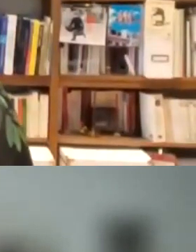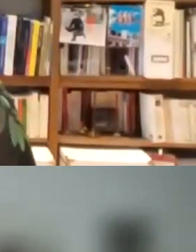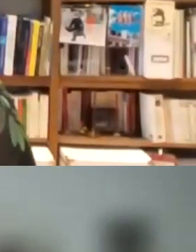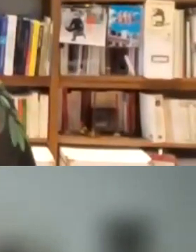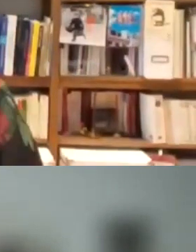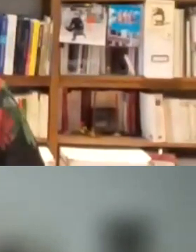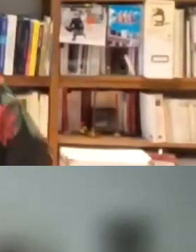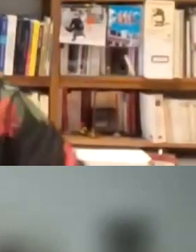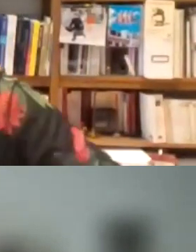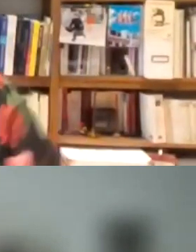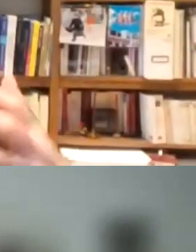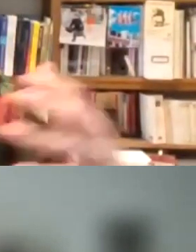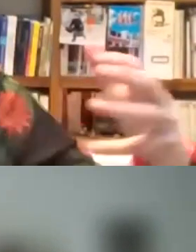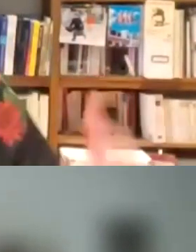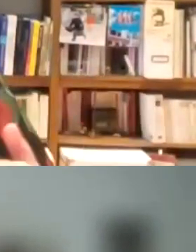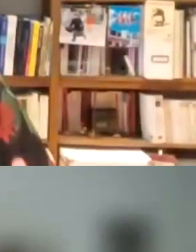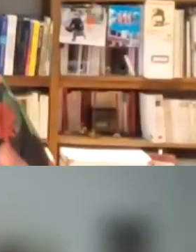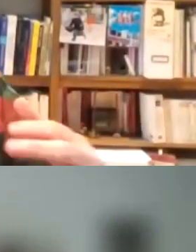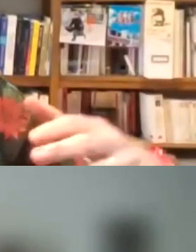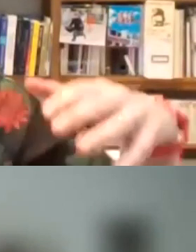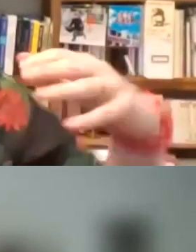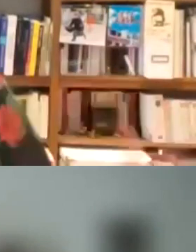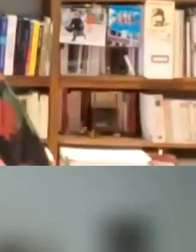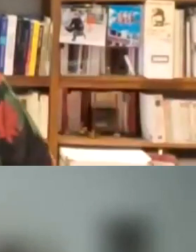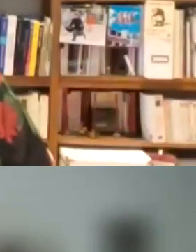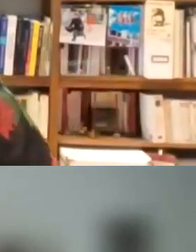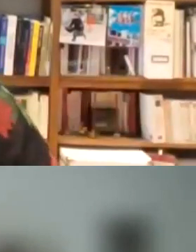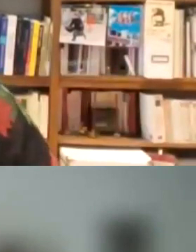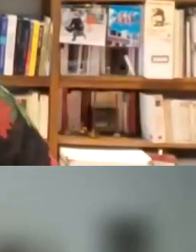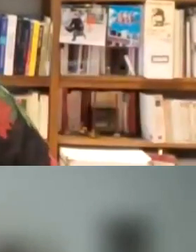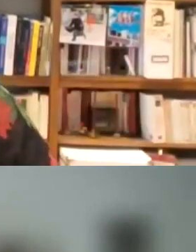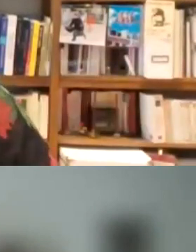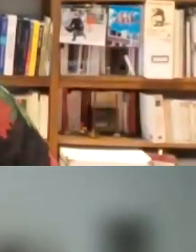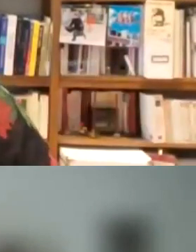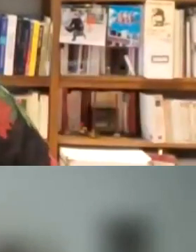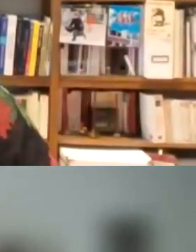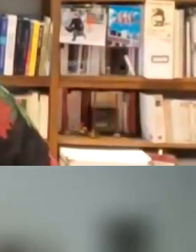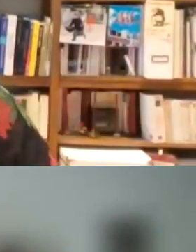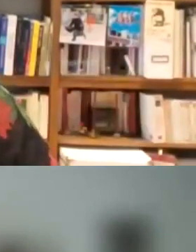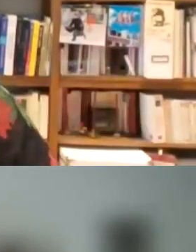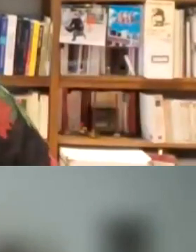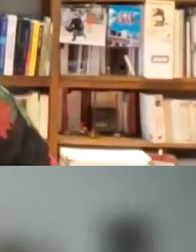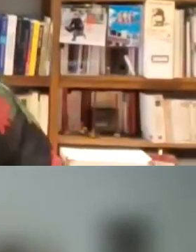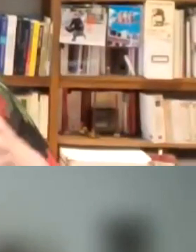So when you have positive partnership with residents that are